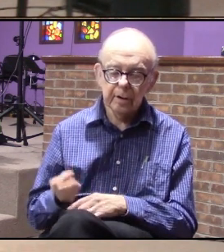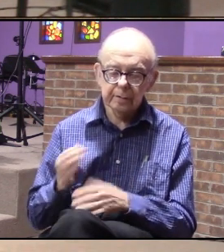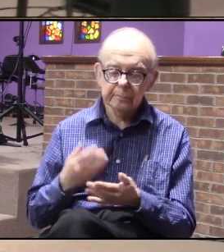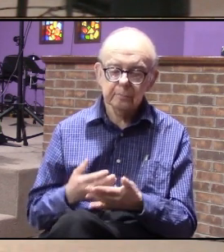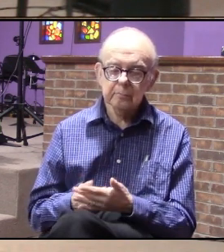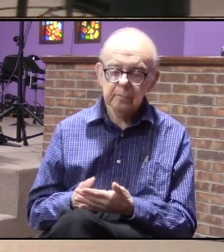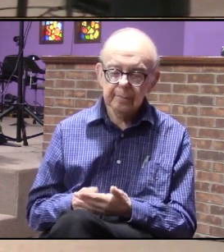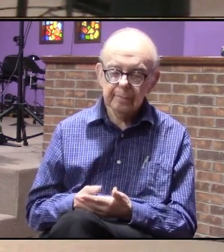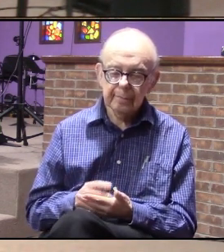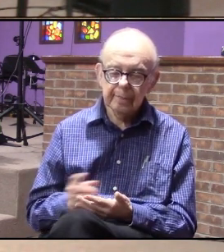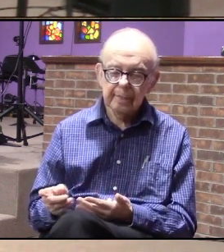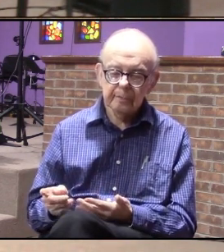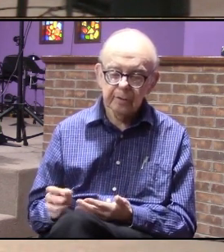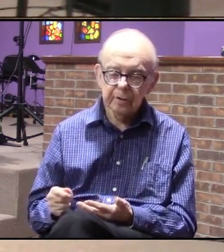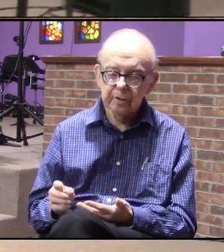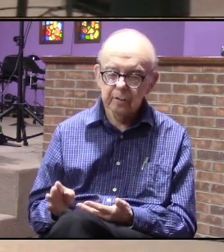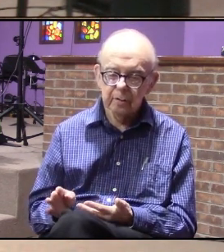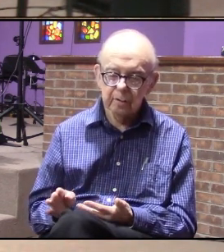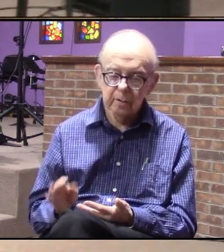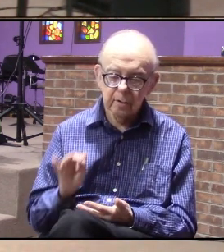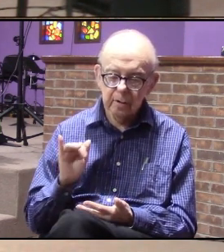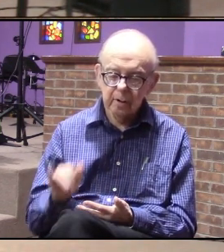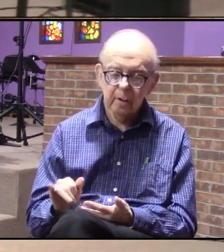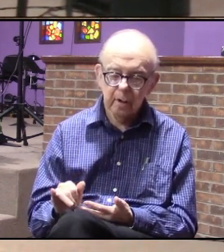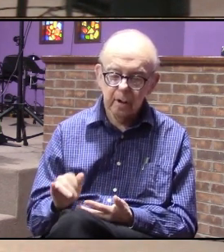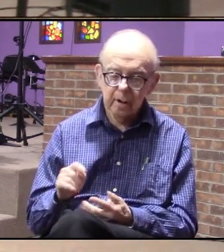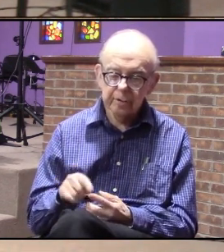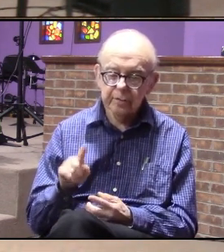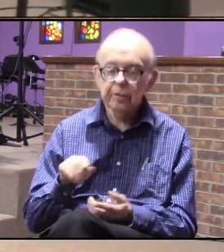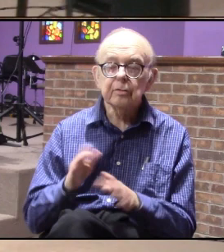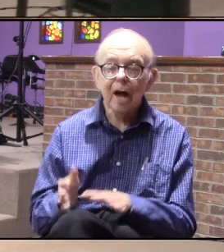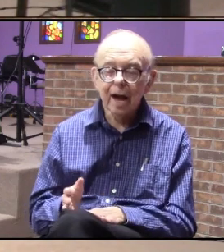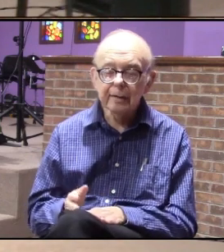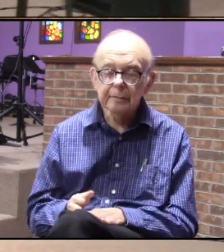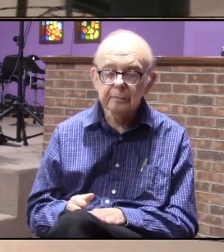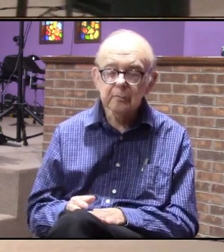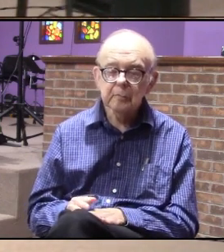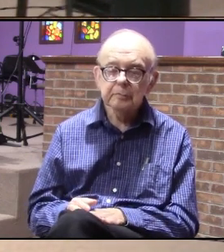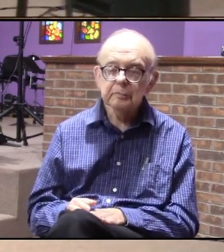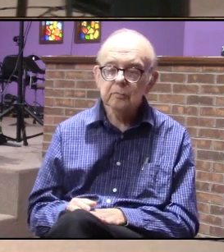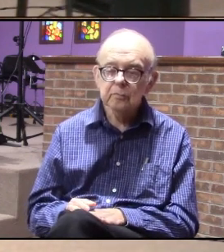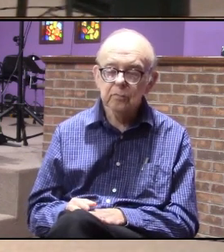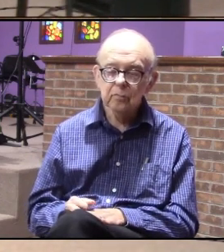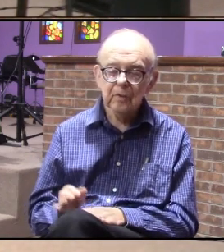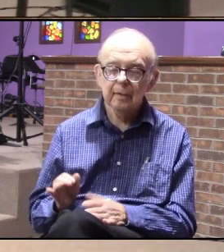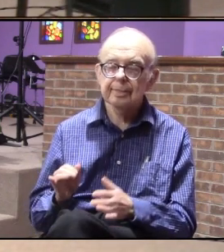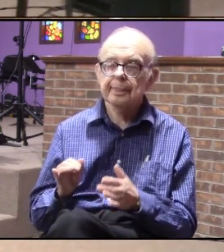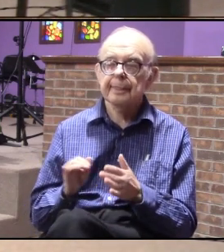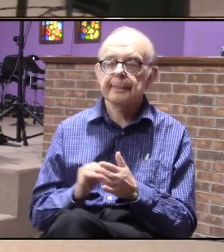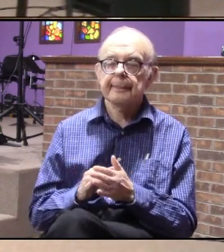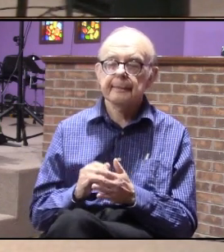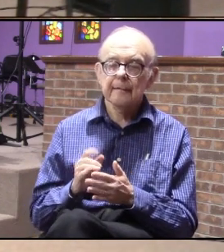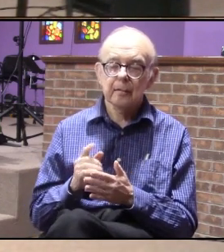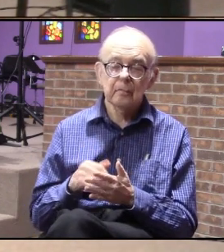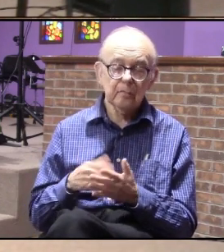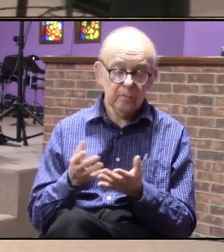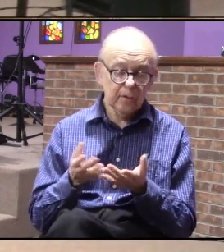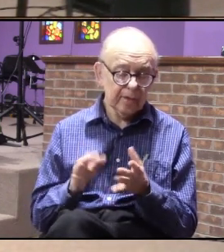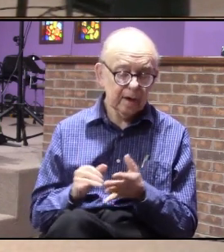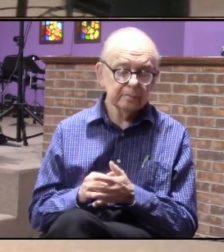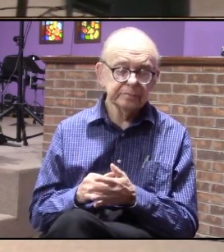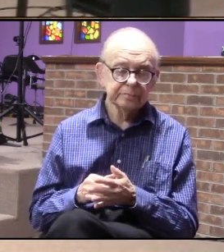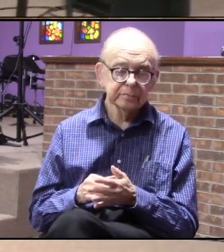going to put you to some kind of job, and you're going to work until you die. And that's what they want.